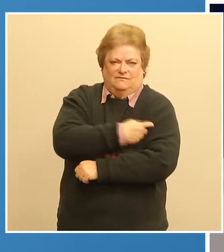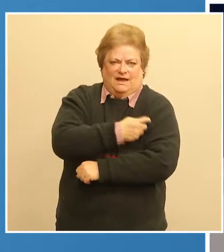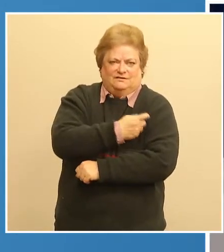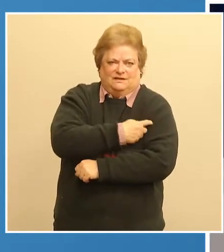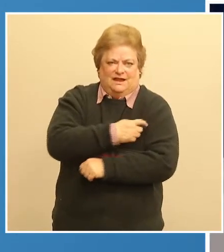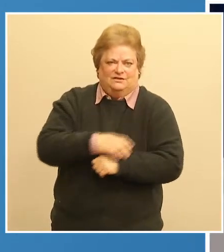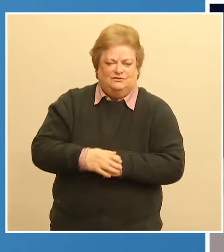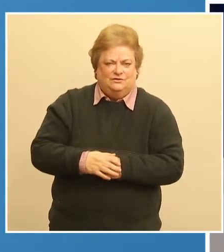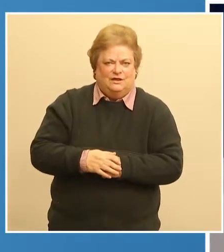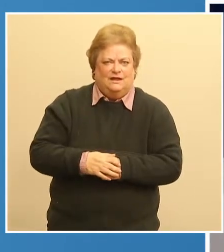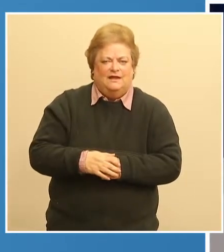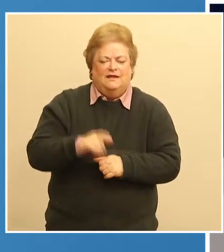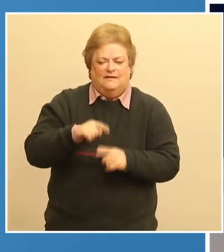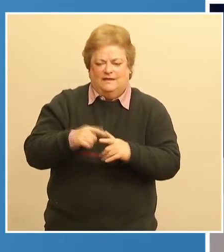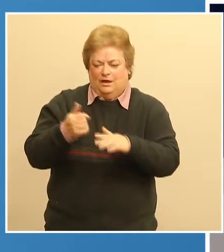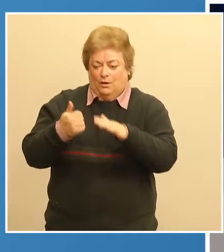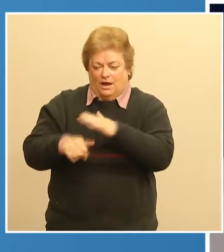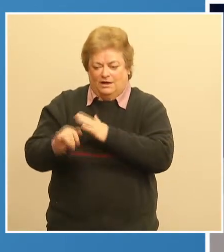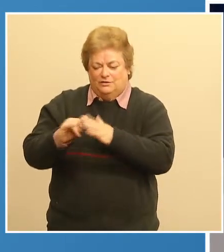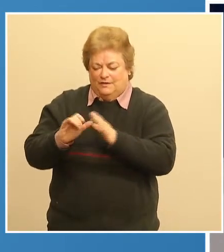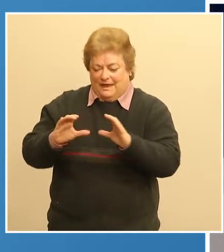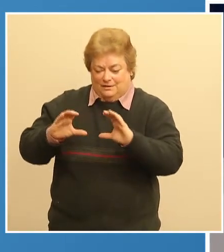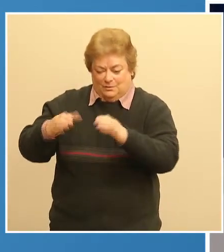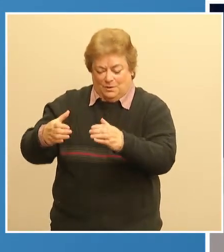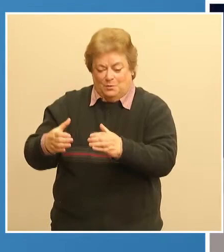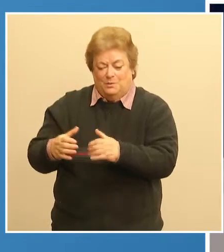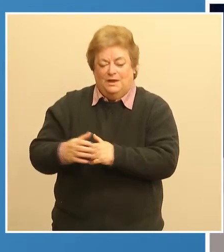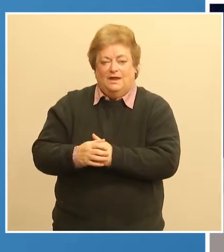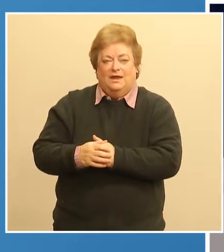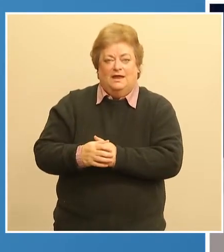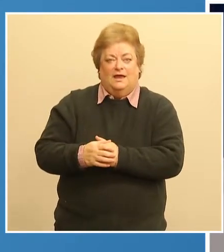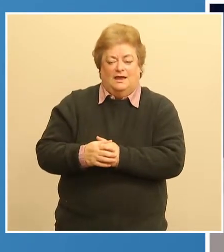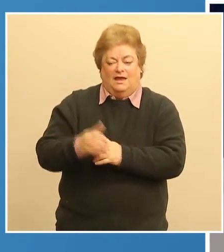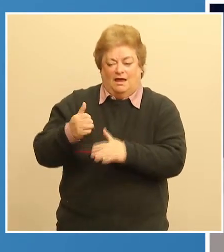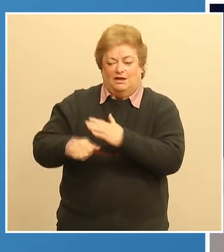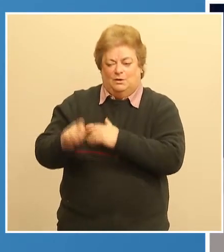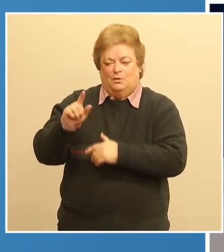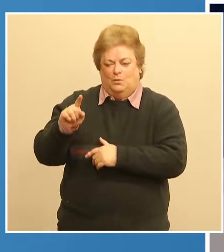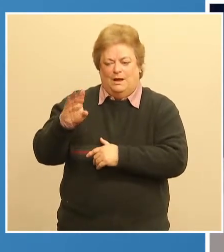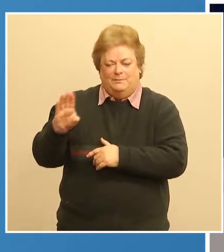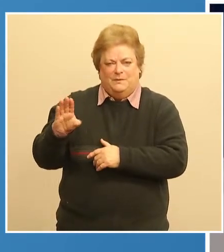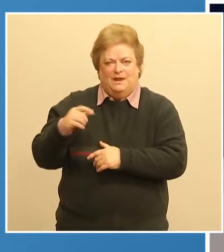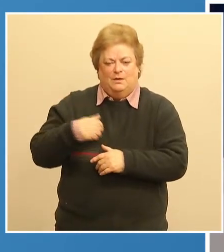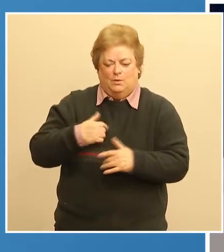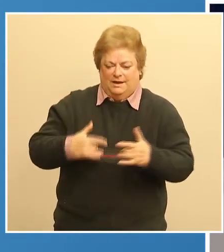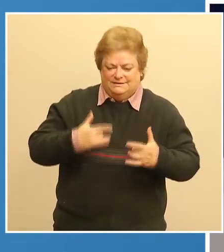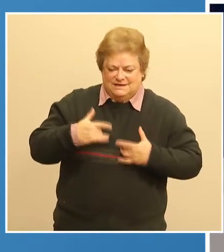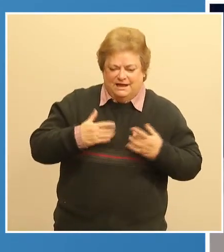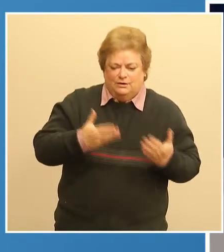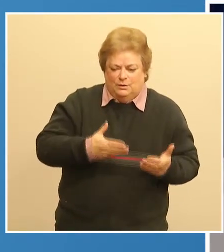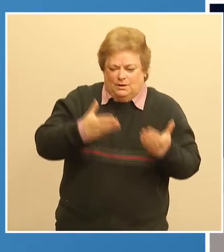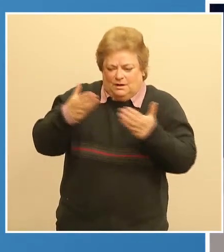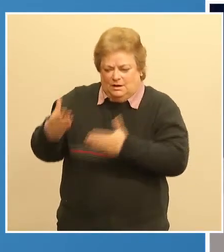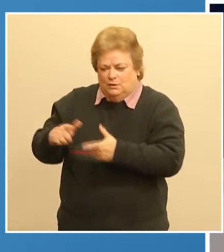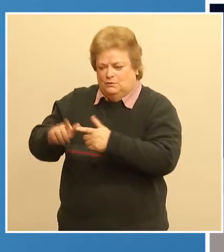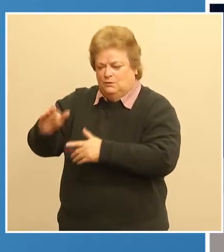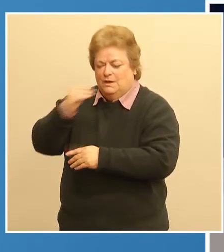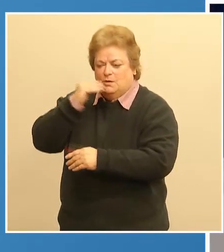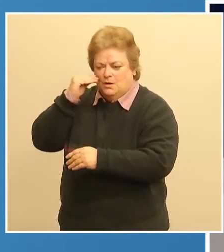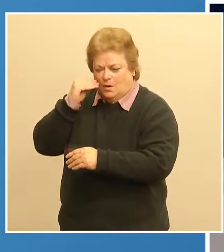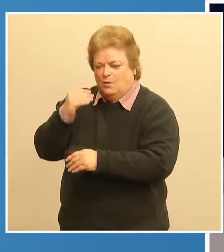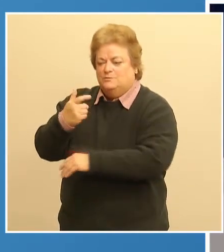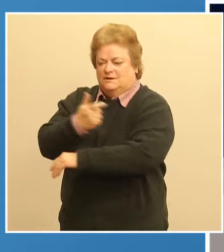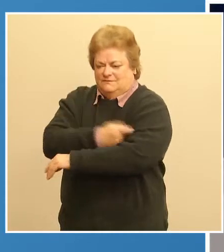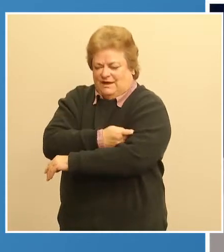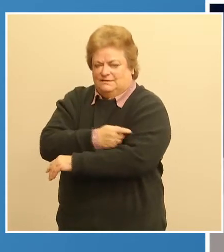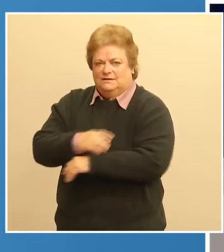fall squarely within the criteria of the 1B, and we are really excited to come to their homes and bring them a solution as they